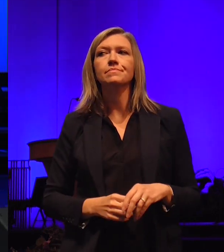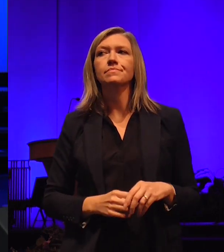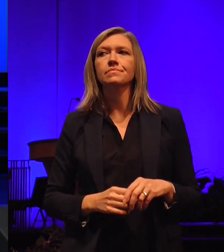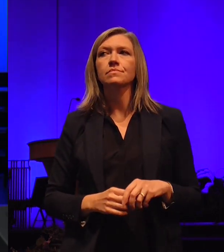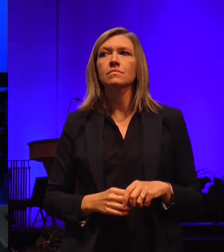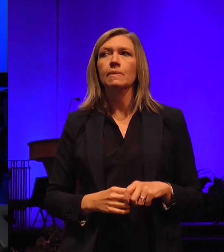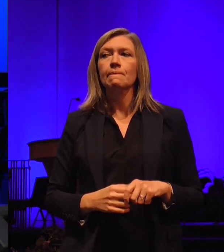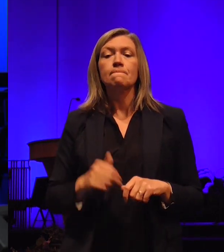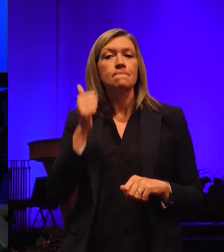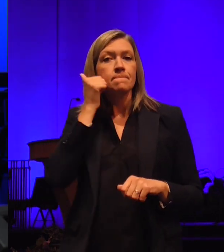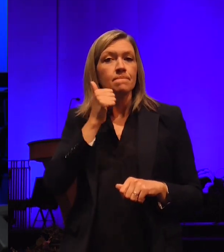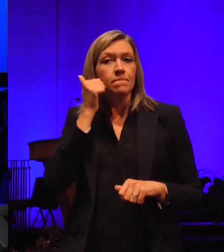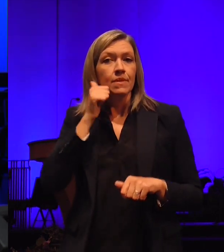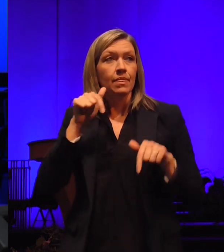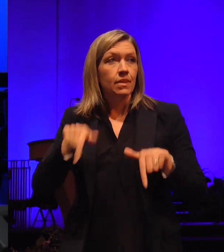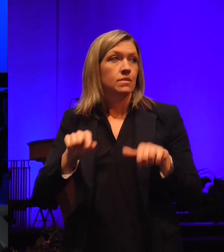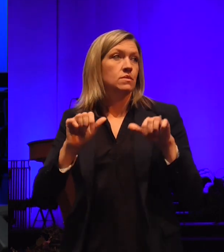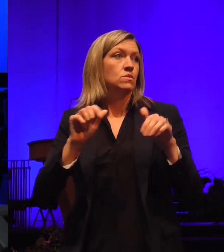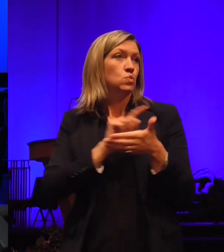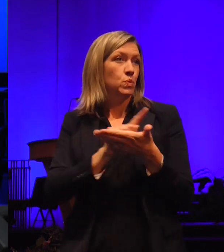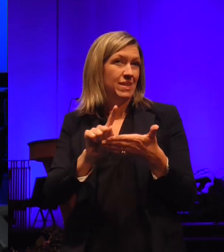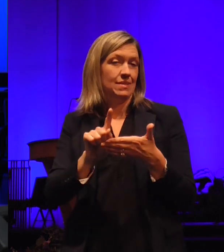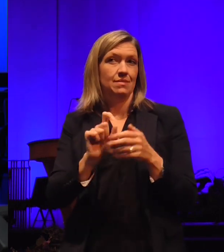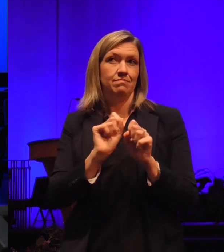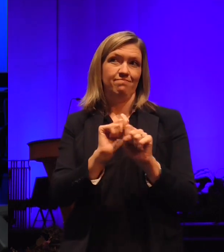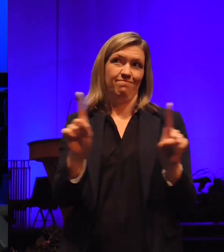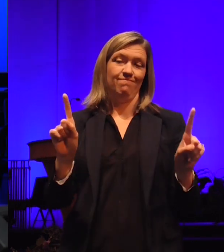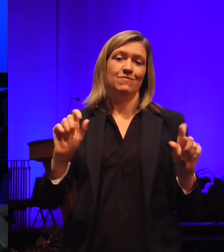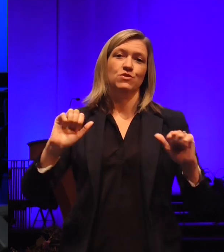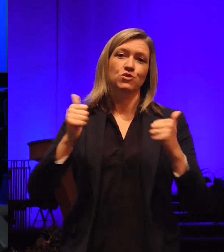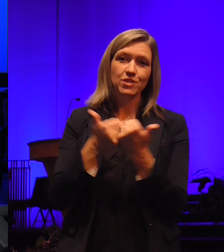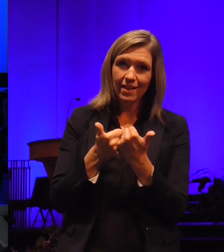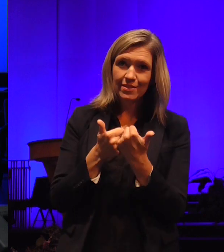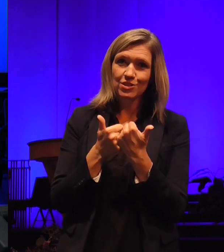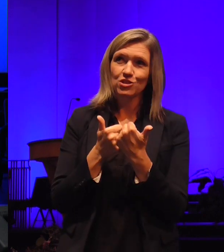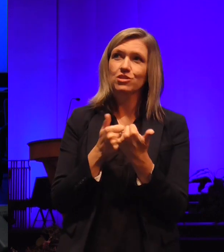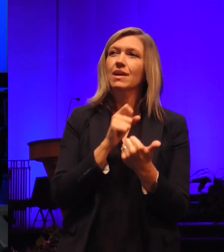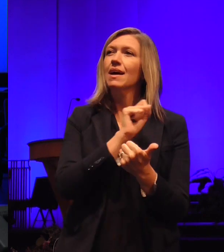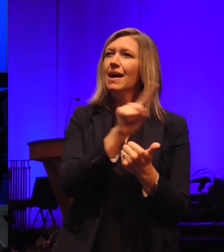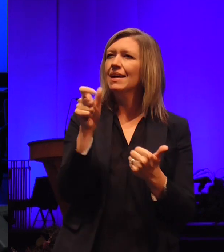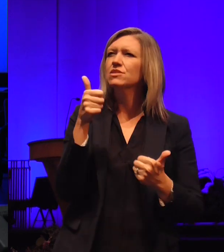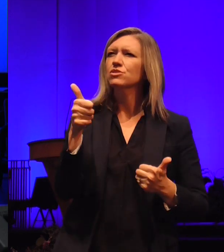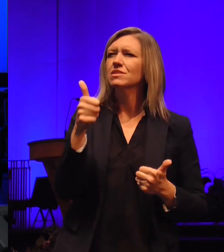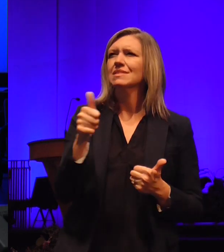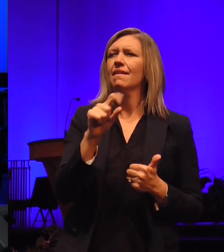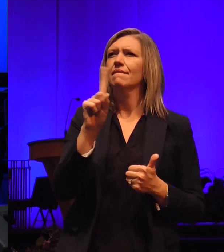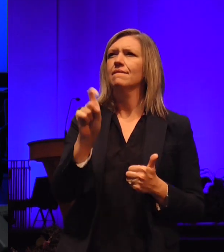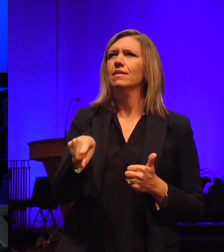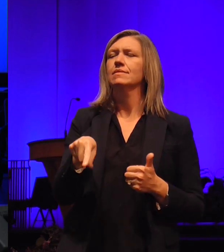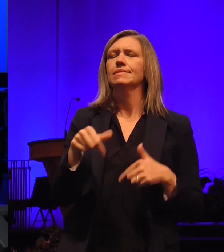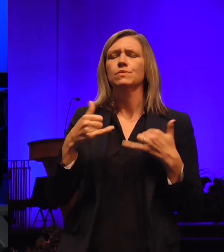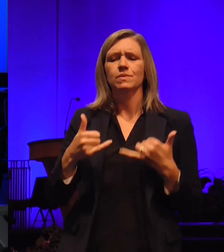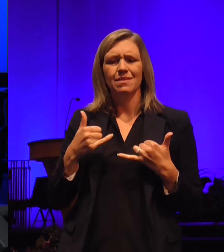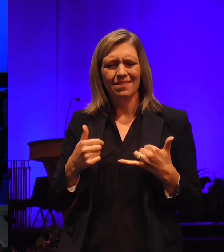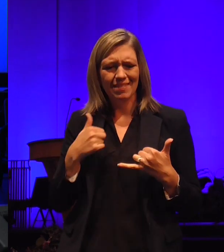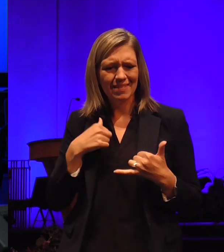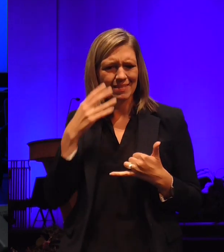Every day this week, I challenge you to ask yourself the question, did I have my moment of awe